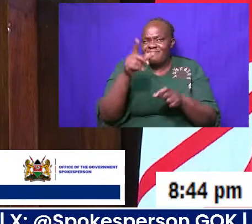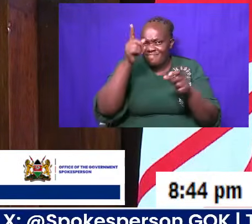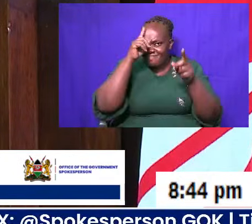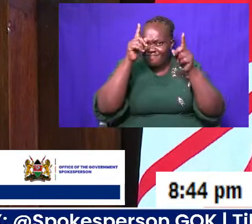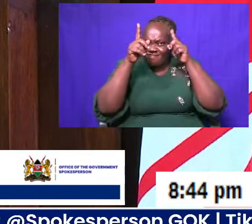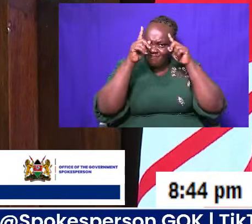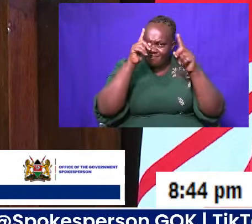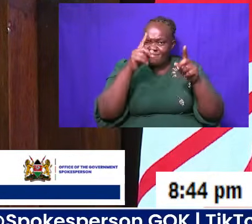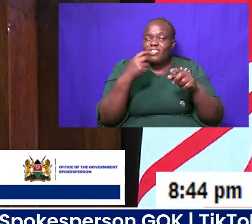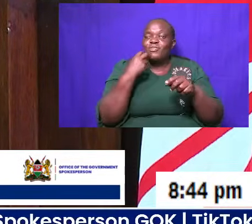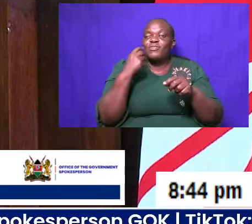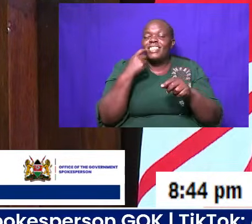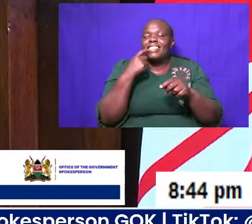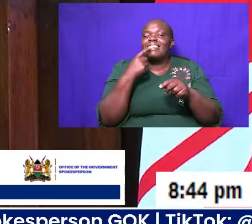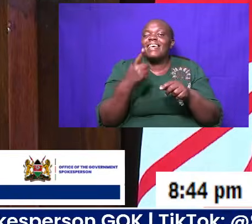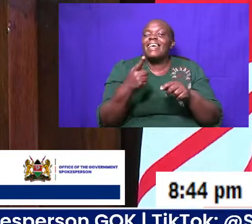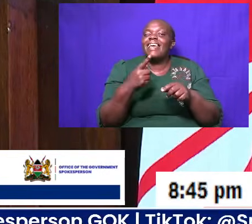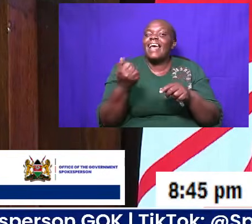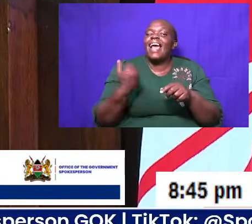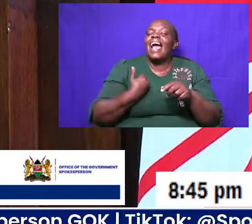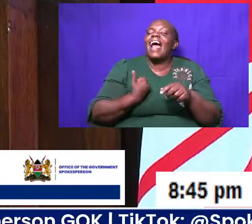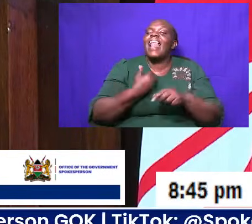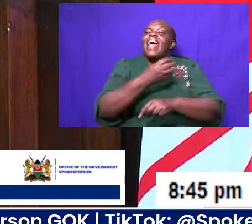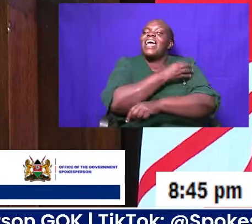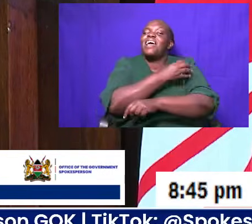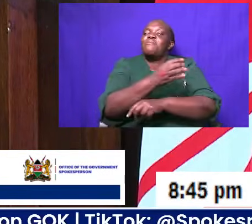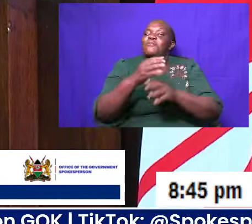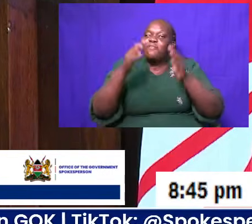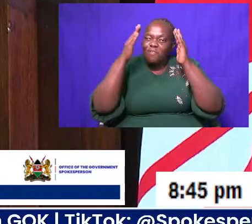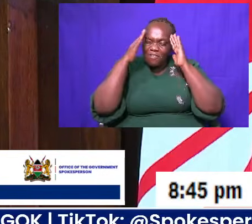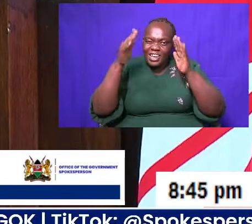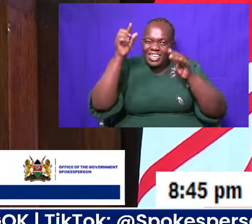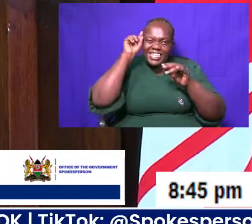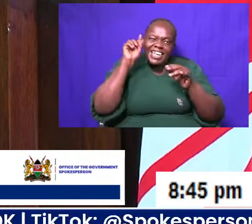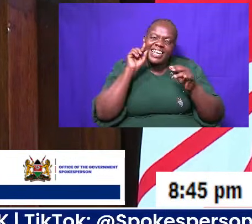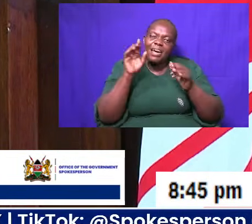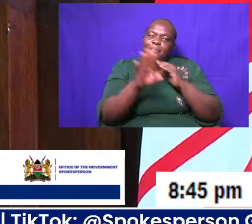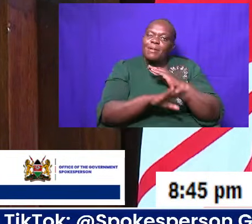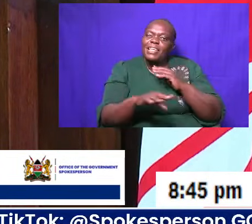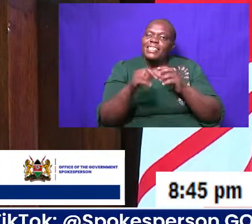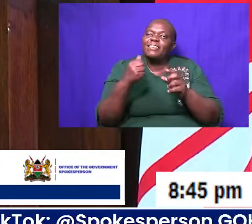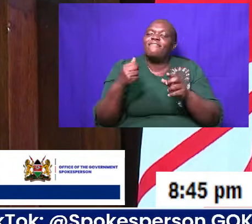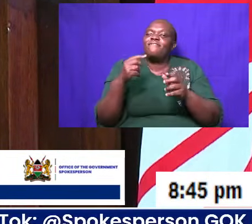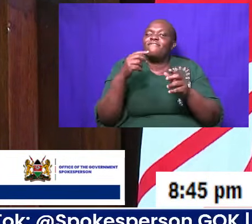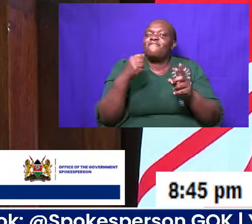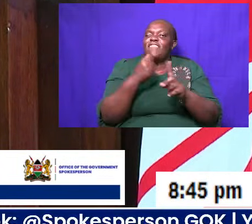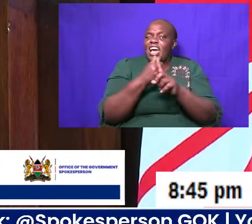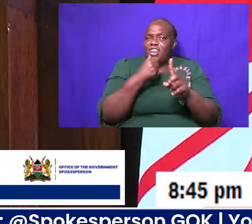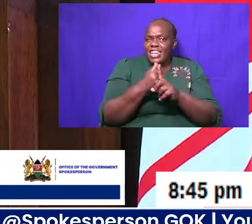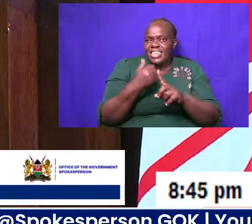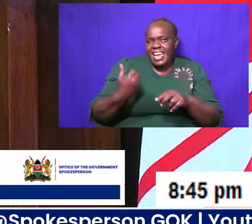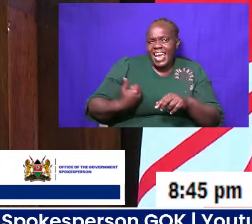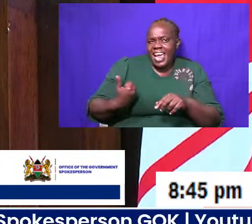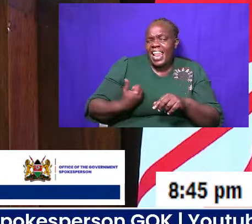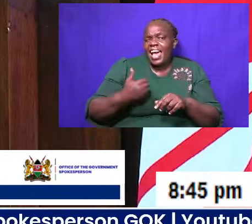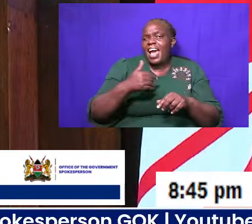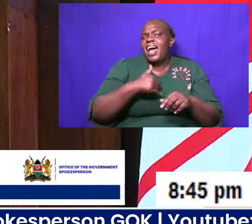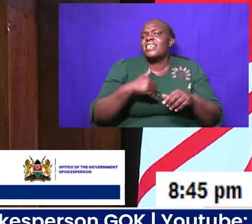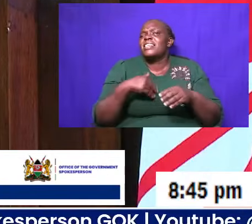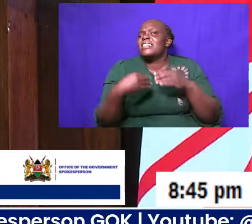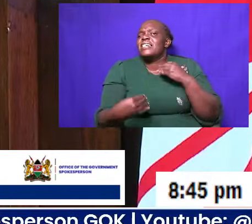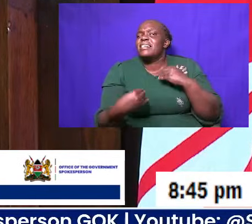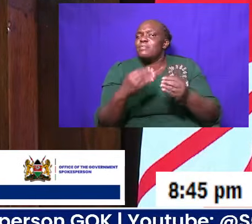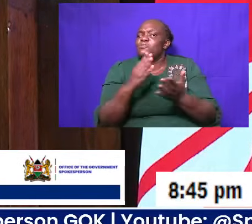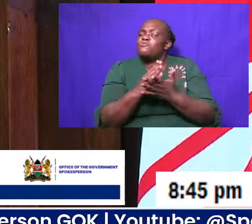Because if you think of a girl, let's focus maybe on gender-based violence. A girl who has disability